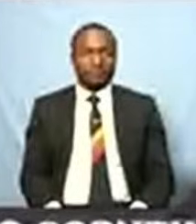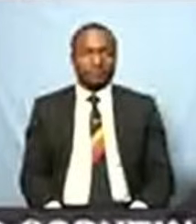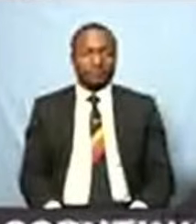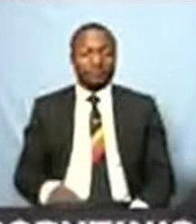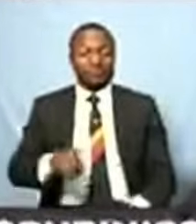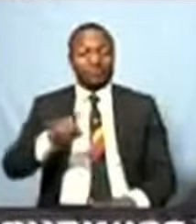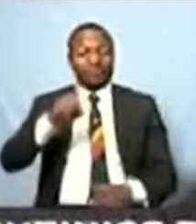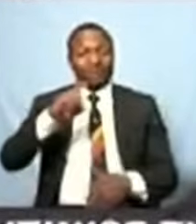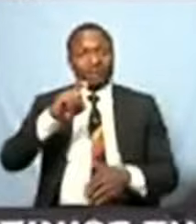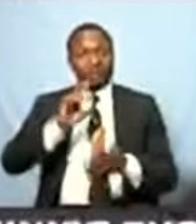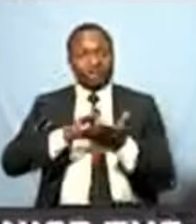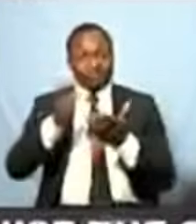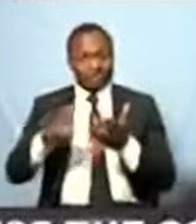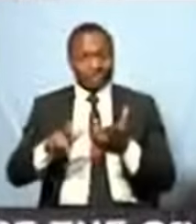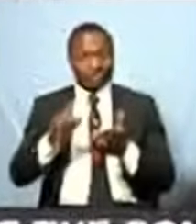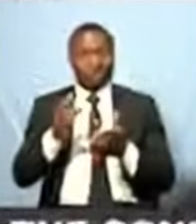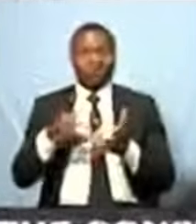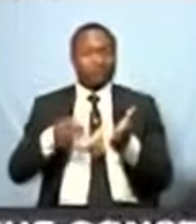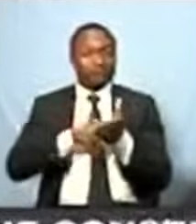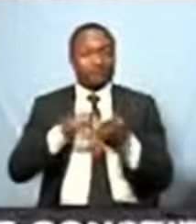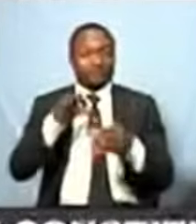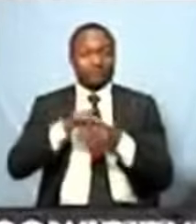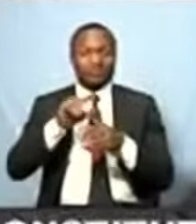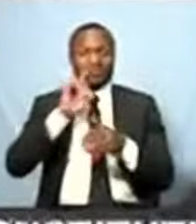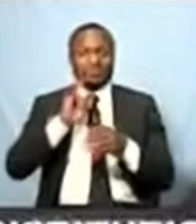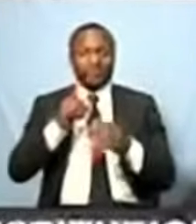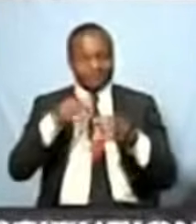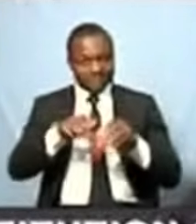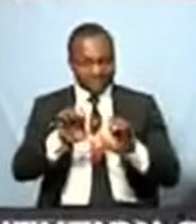be, by-elections should still be maintained